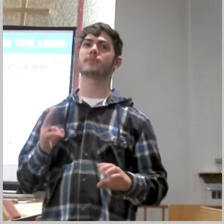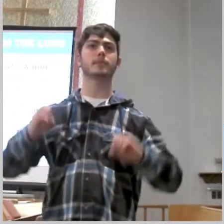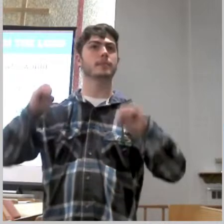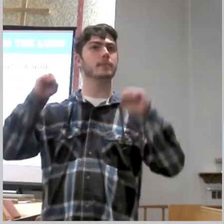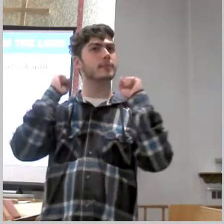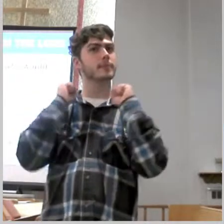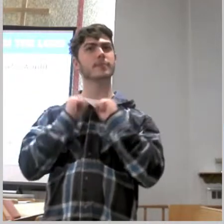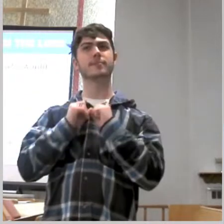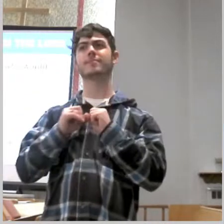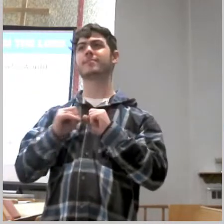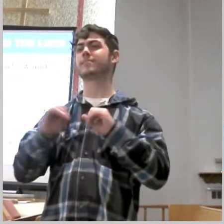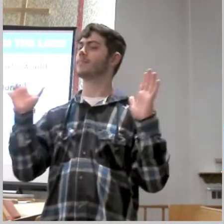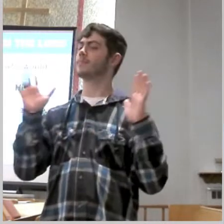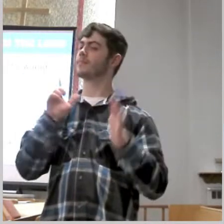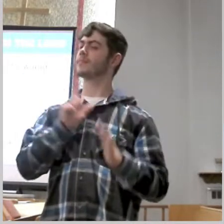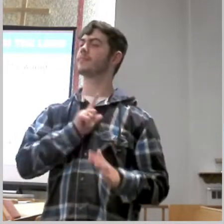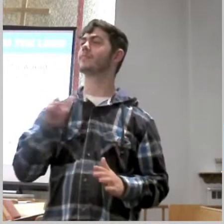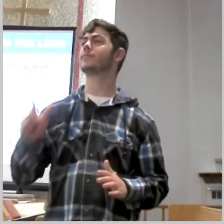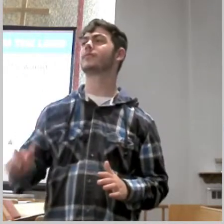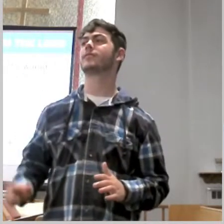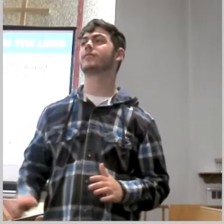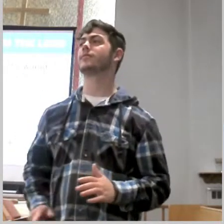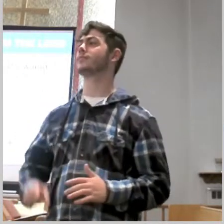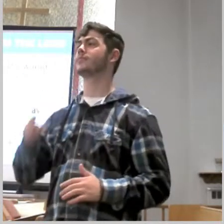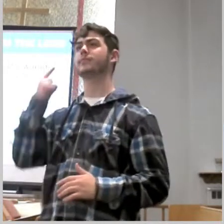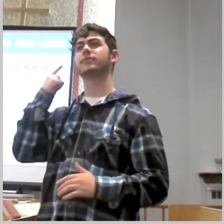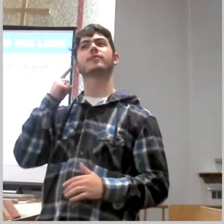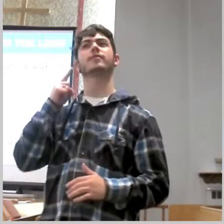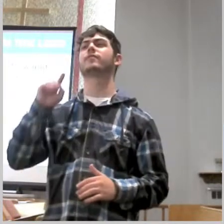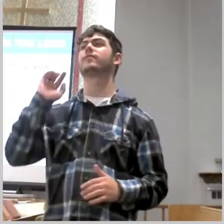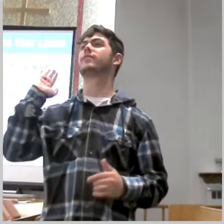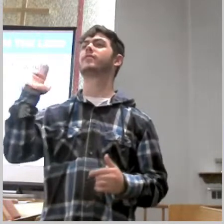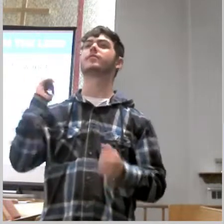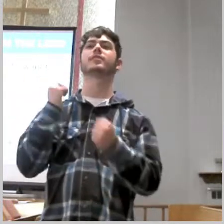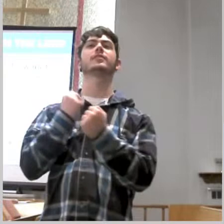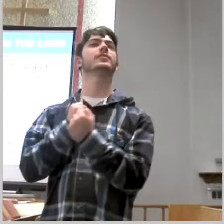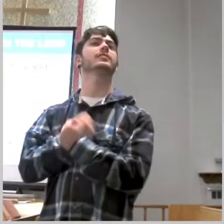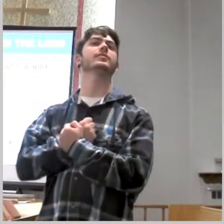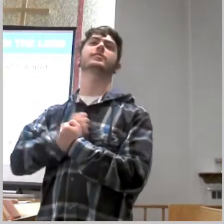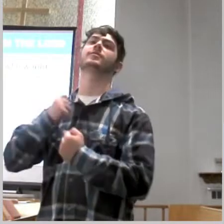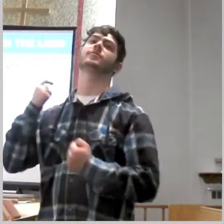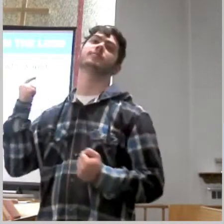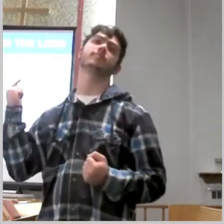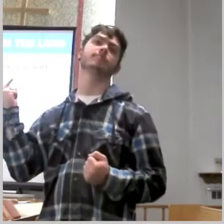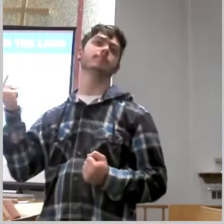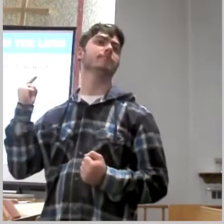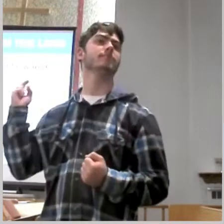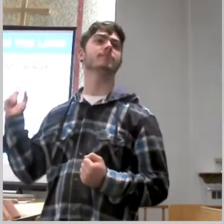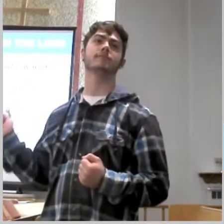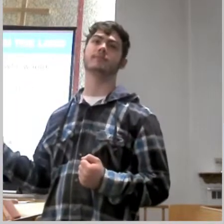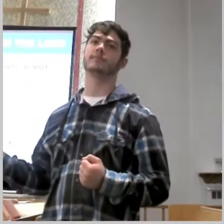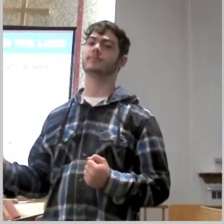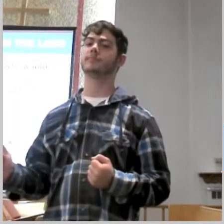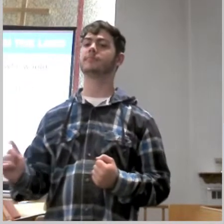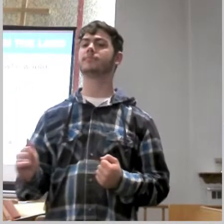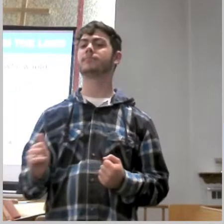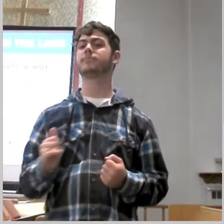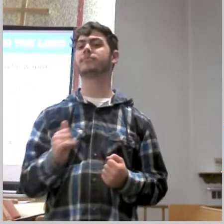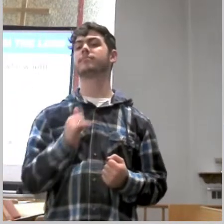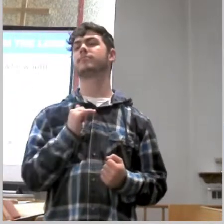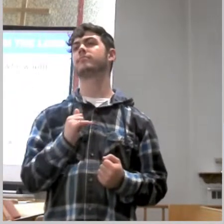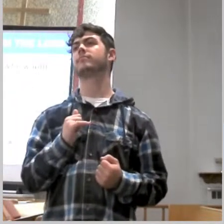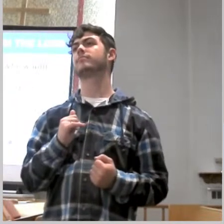up. Blessed be the Lord for his unfailing